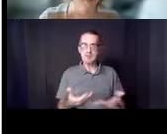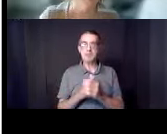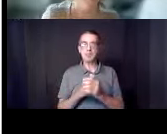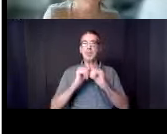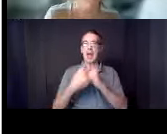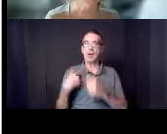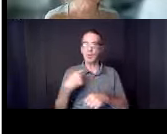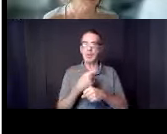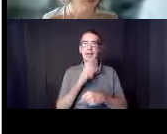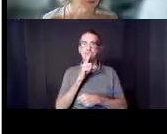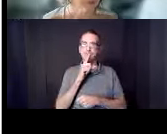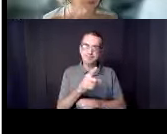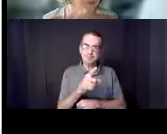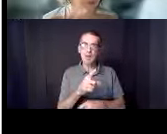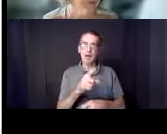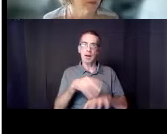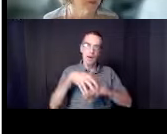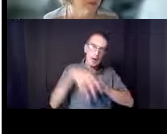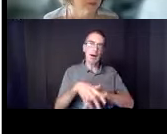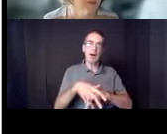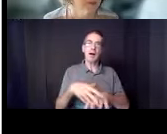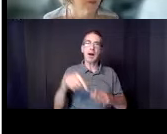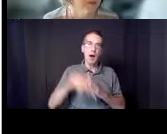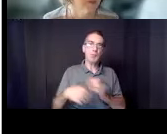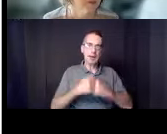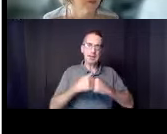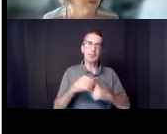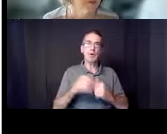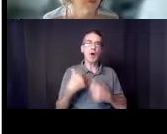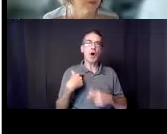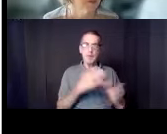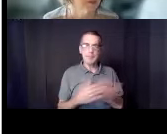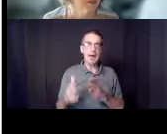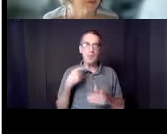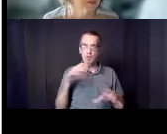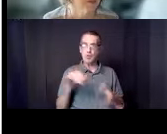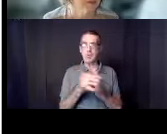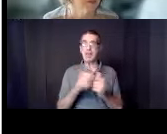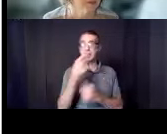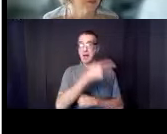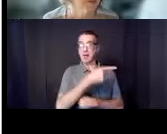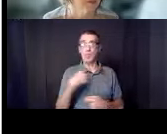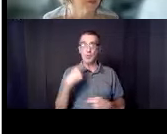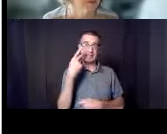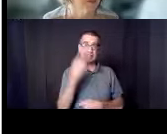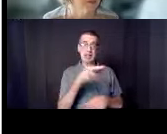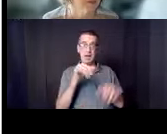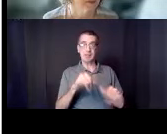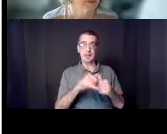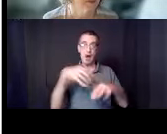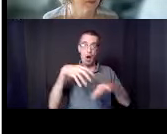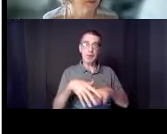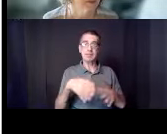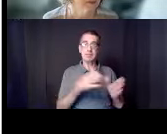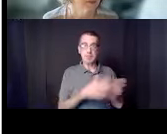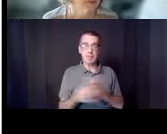how can we make it truly comprehensive? And our prevention planning has been, that we've been doing with them, we see as that comprehensive